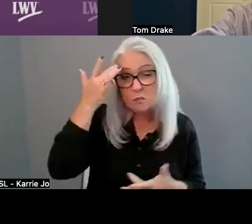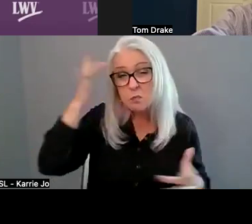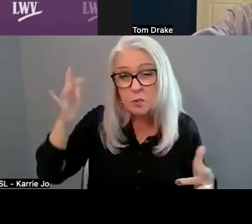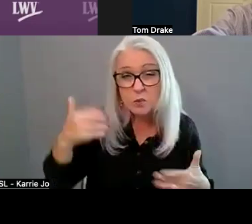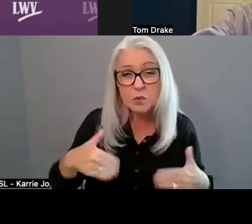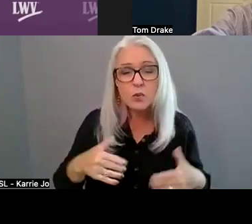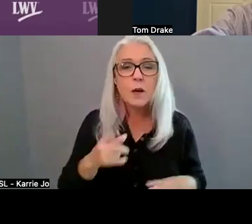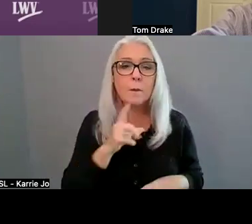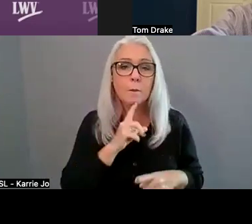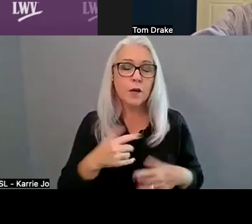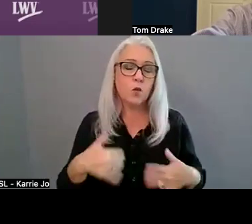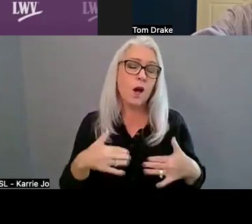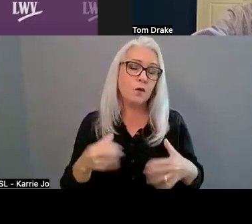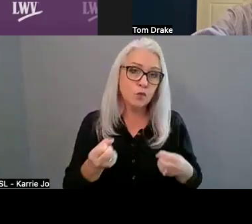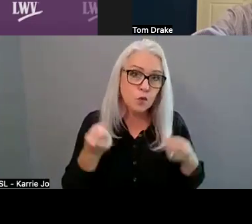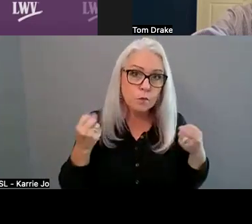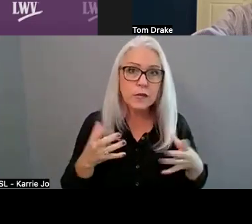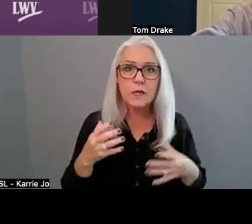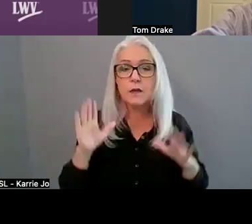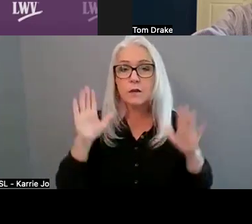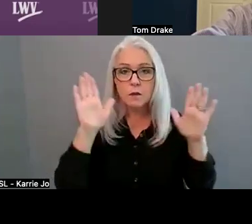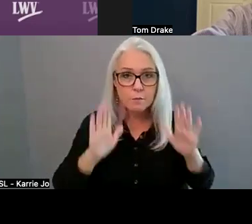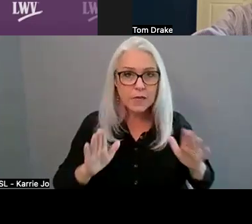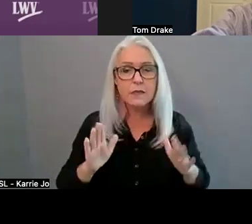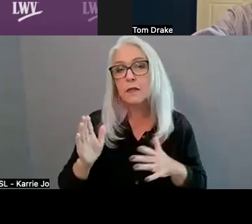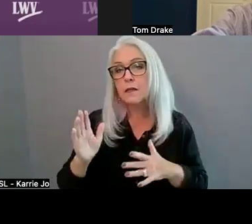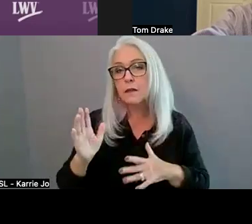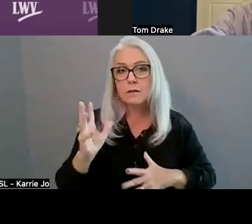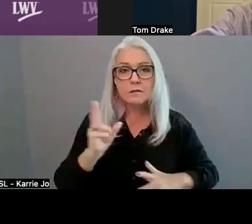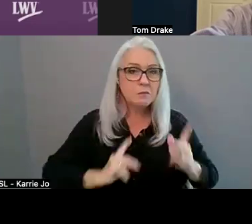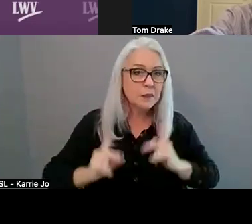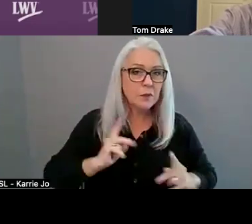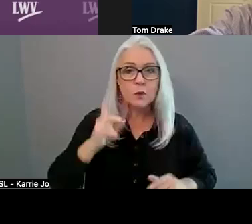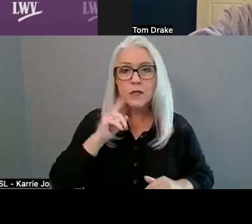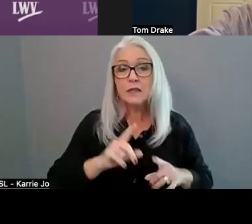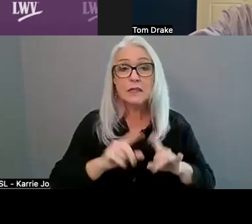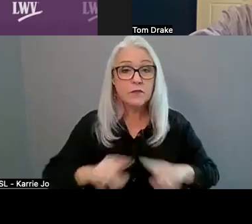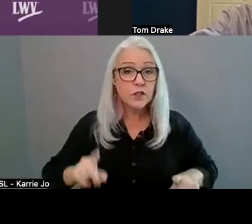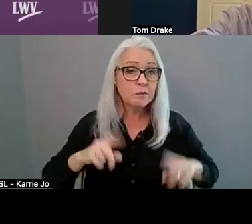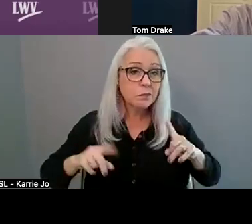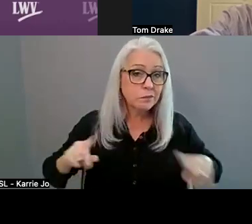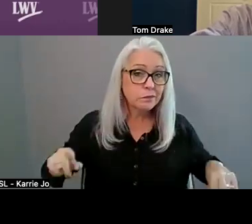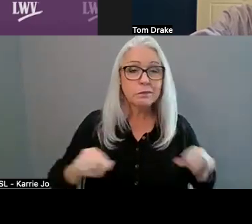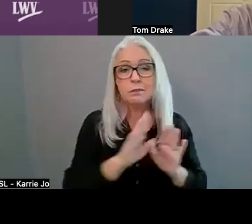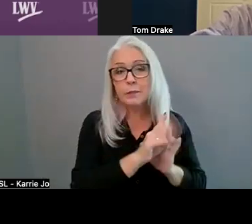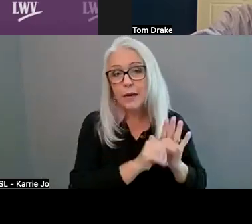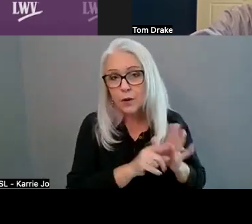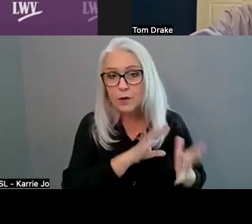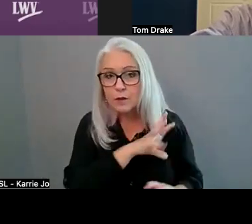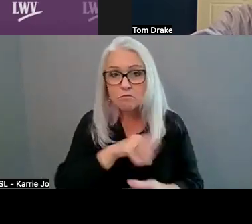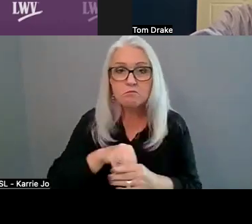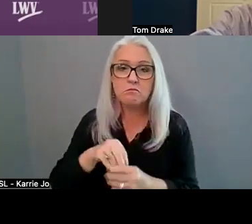there's so many wonderful people with so many different backgrounds joining the village, who want to join the